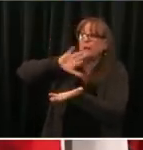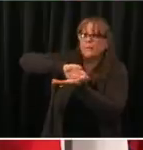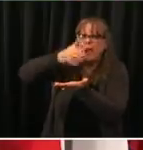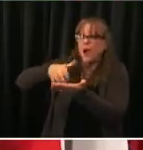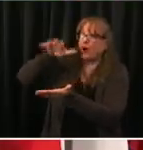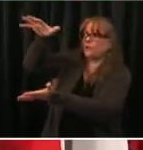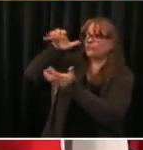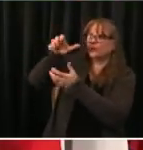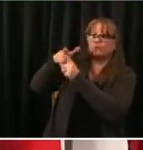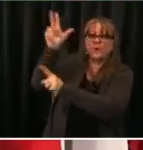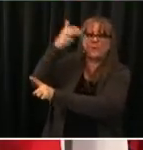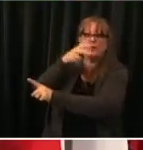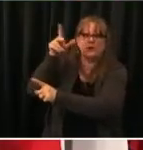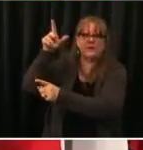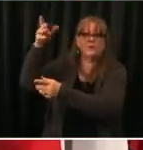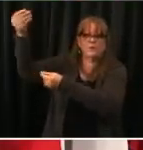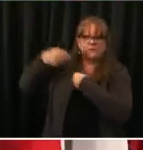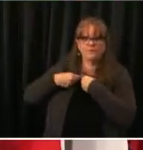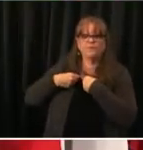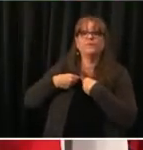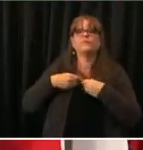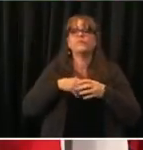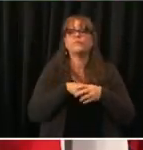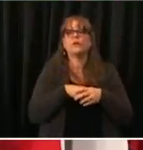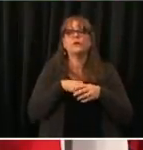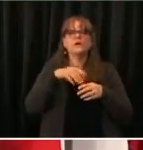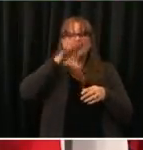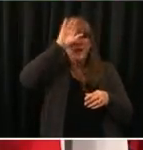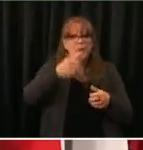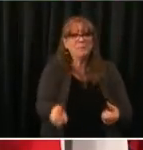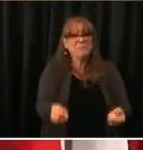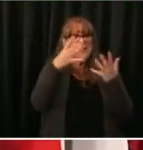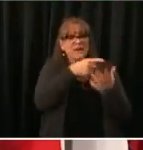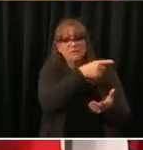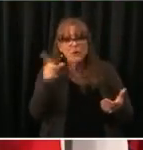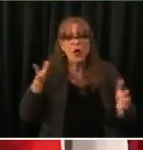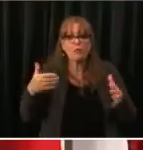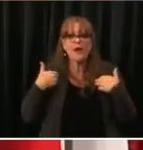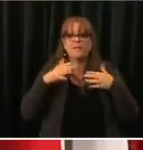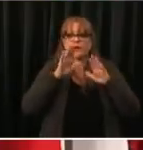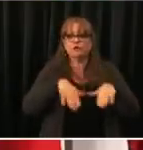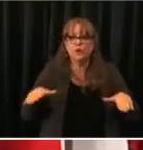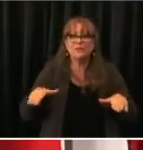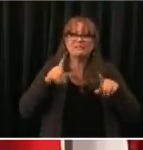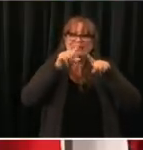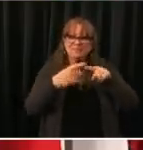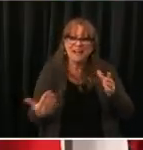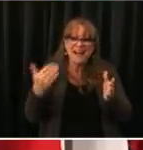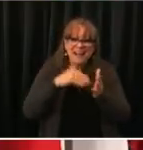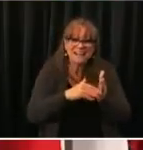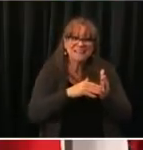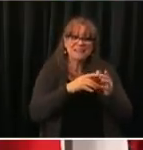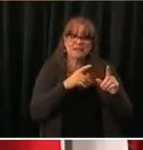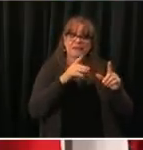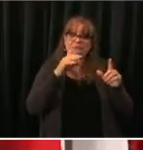have young children and rely on education to be able to continue their own education and job as well.